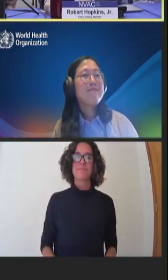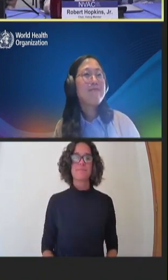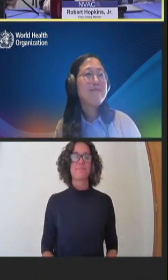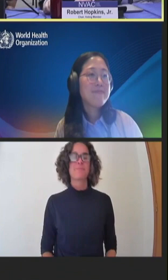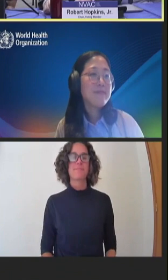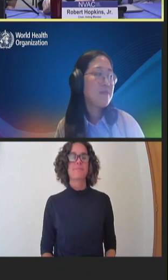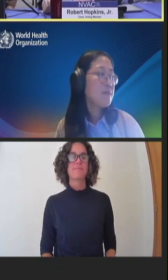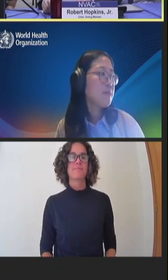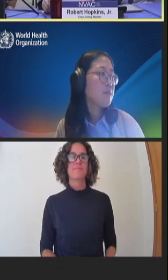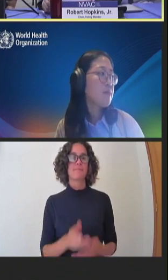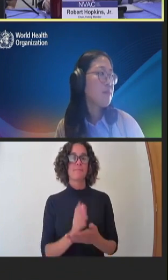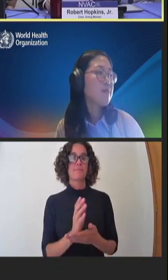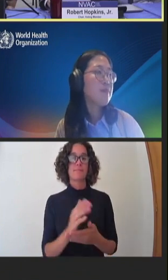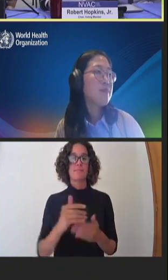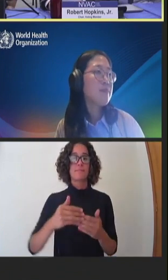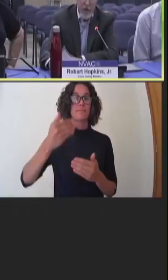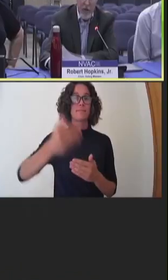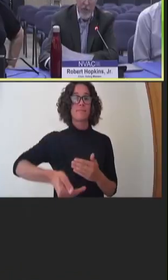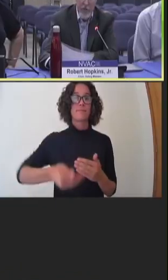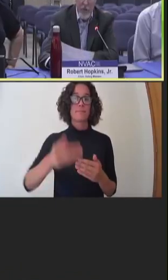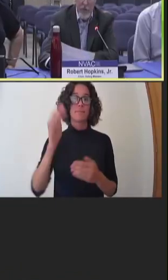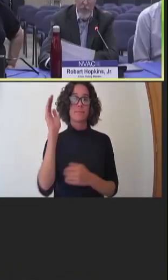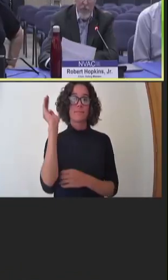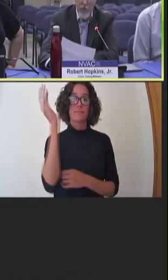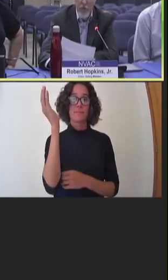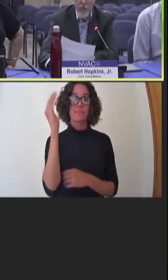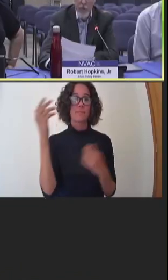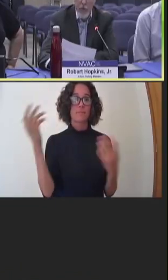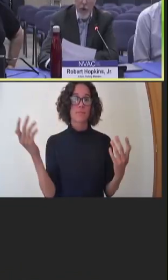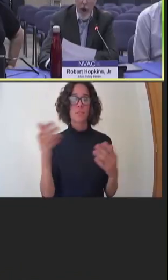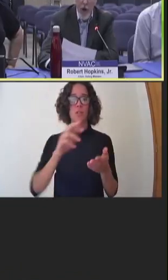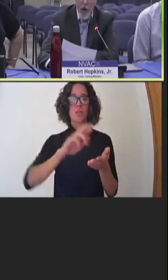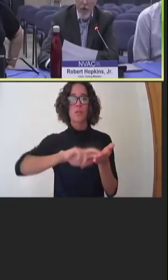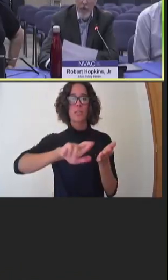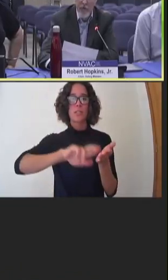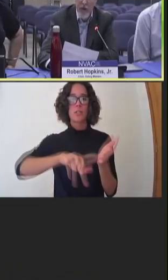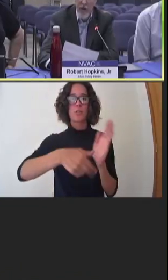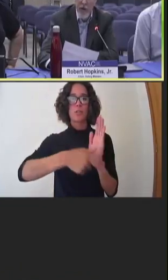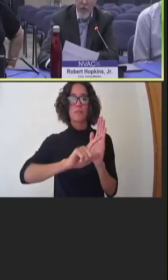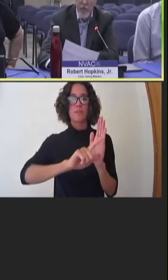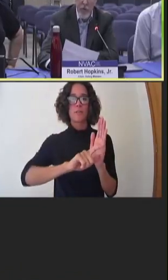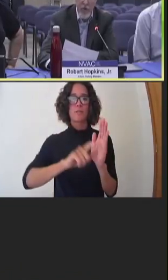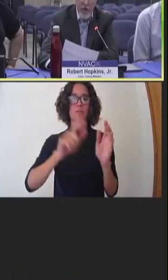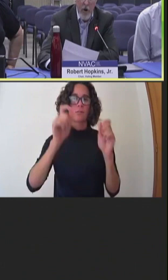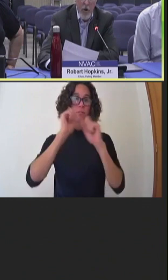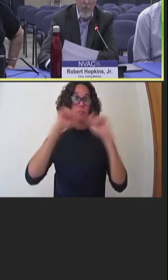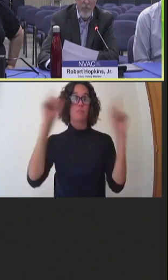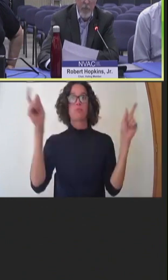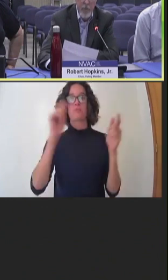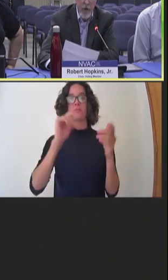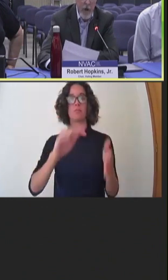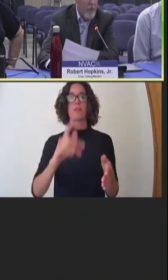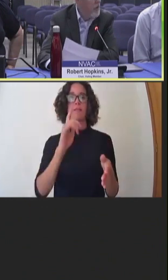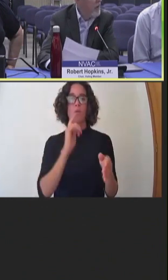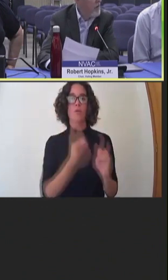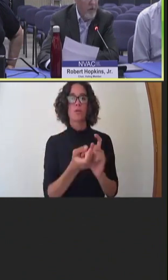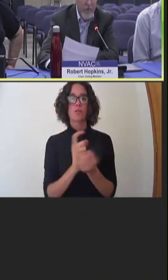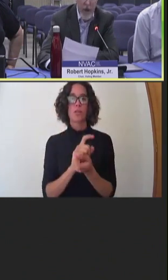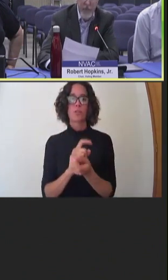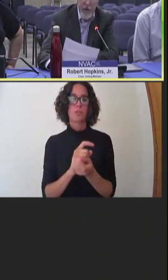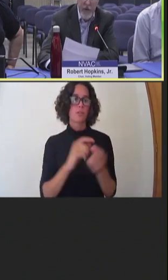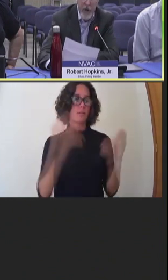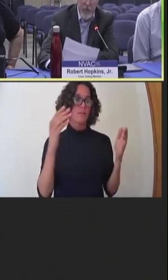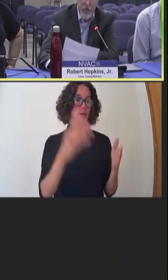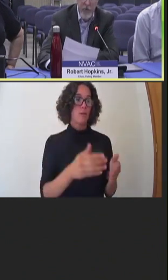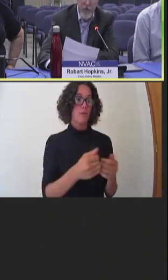All right, our next presentation is a research review, an eye-opening study on switching arms between COVID-19